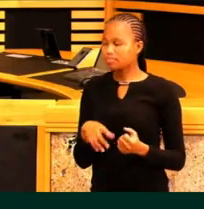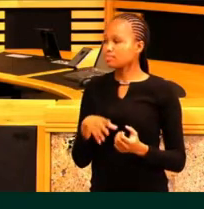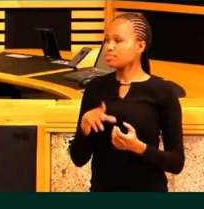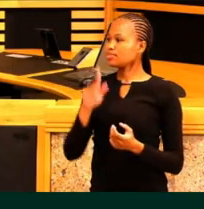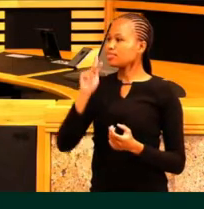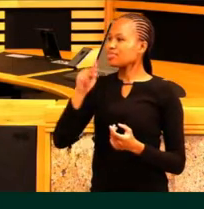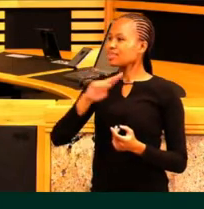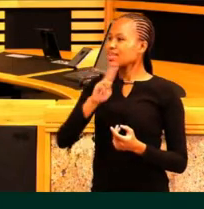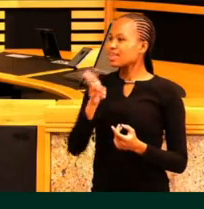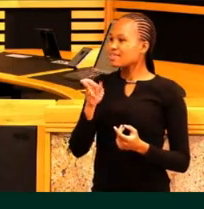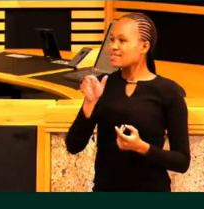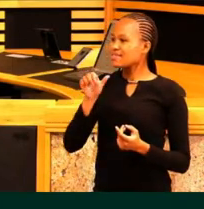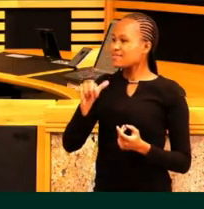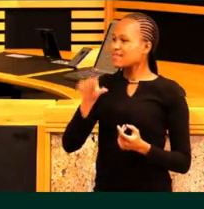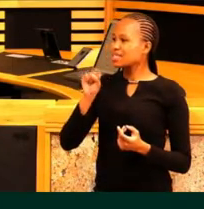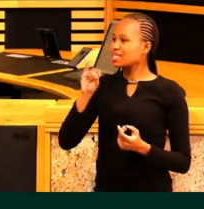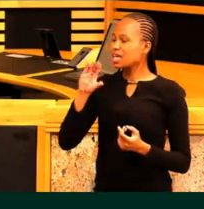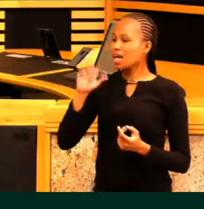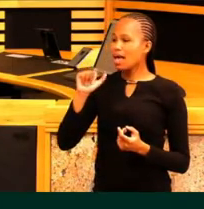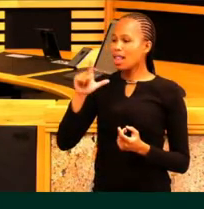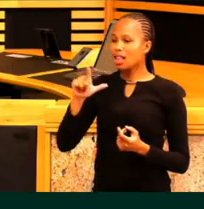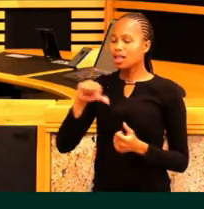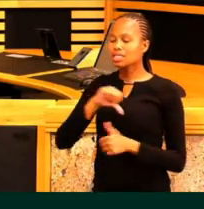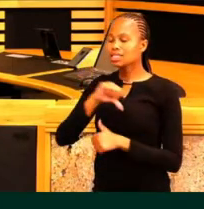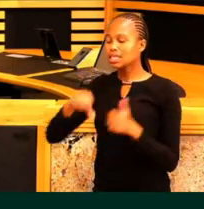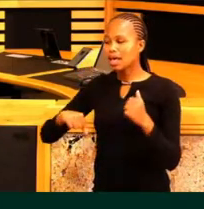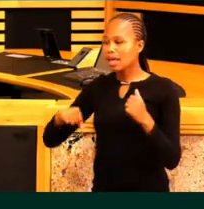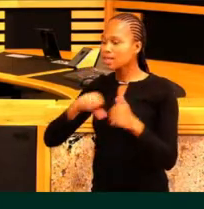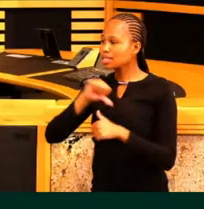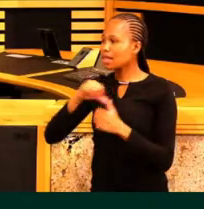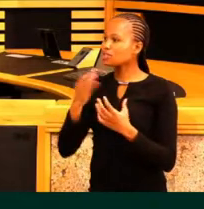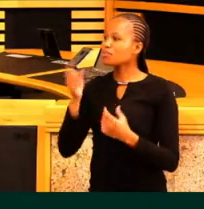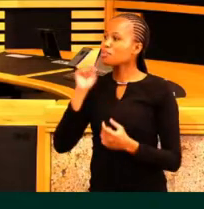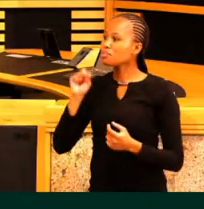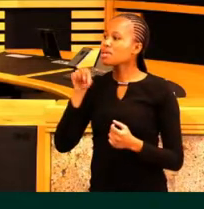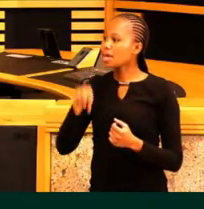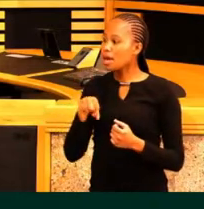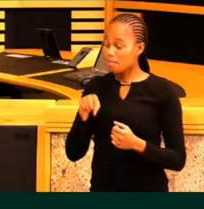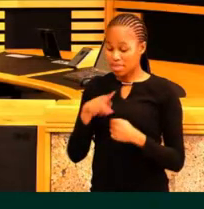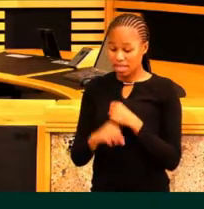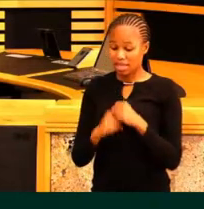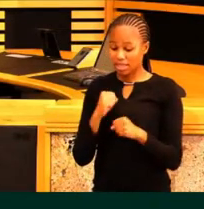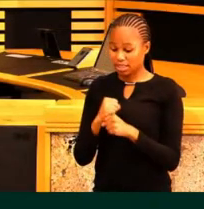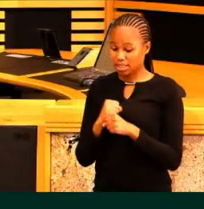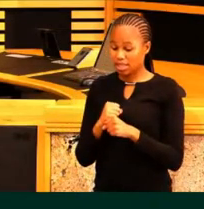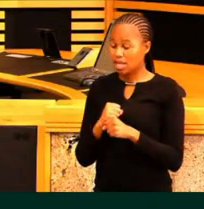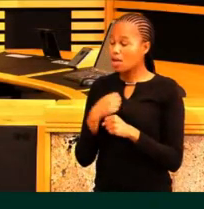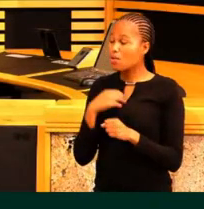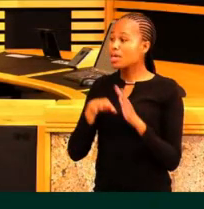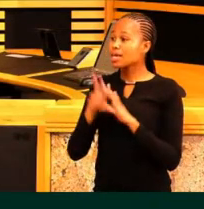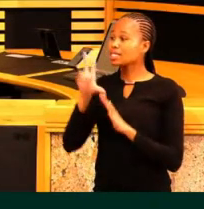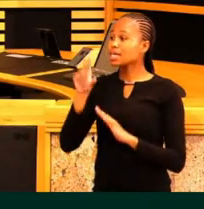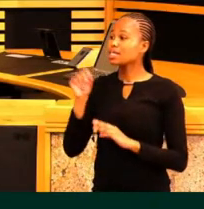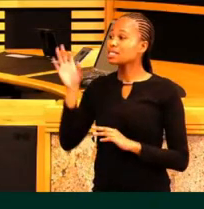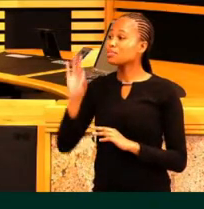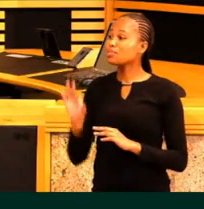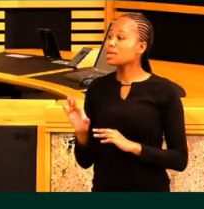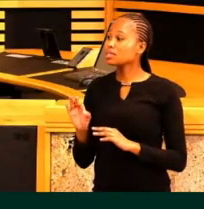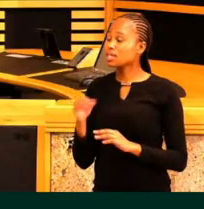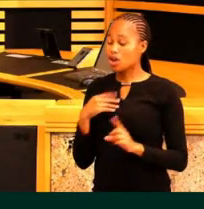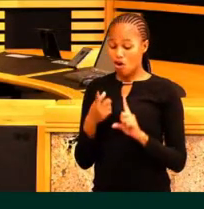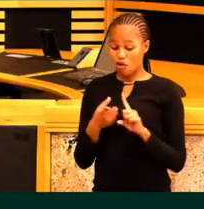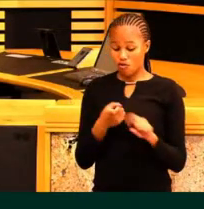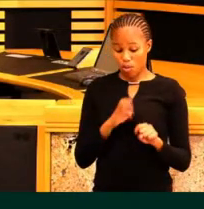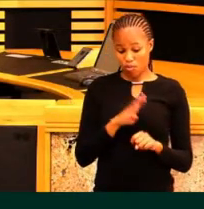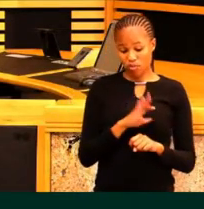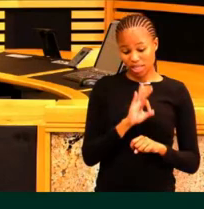here that's what you are doing focusing on that quality we said this year we are getting to 80 percent we are from 43